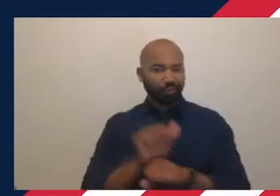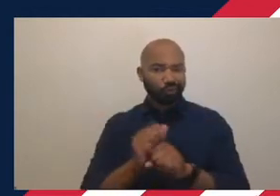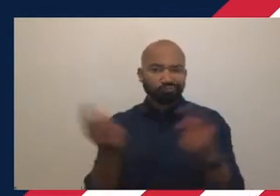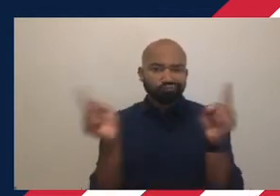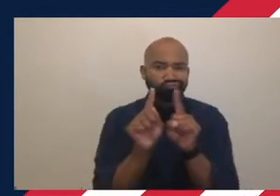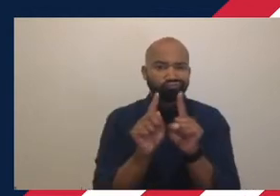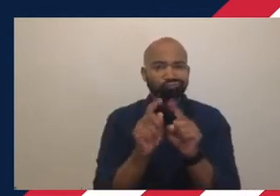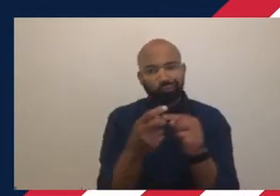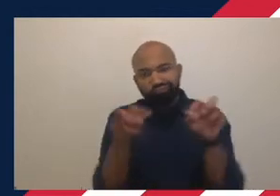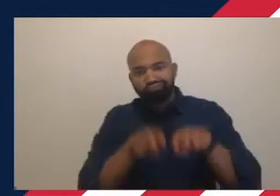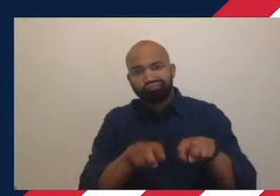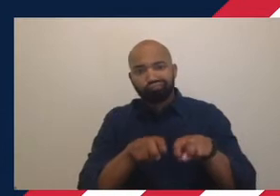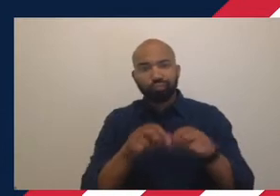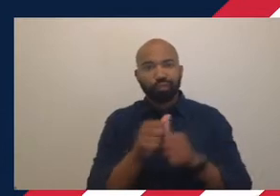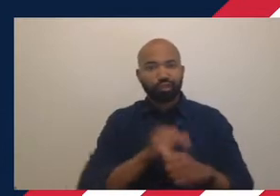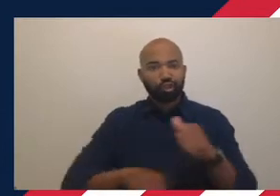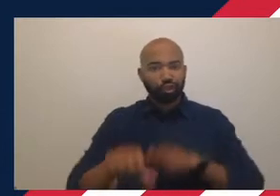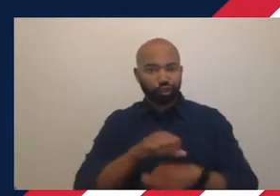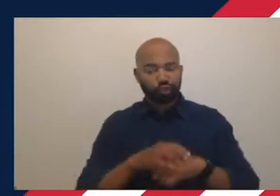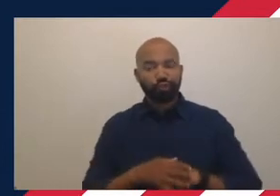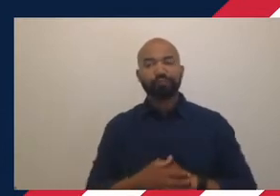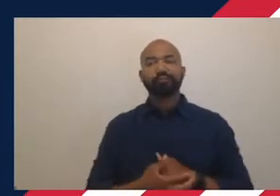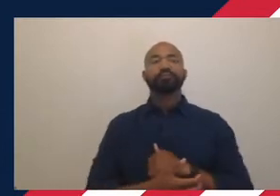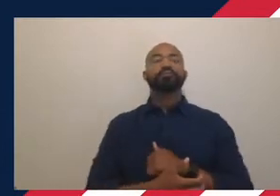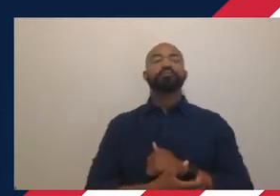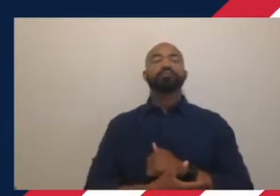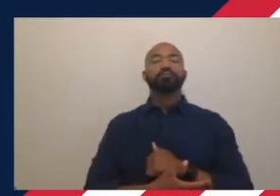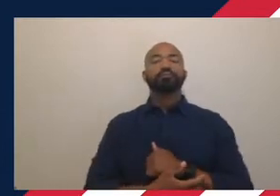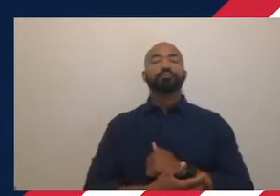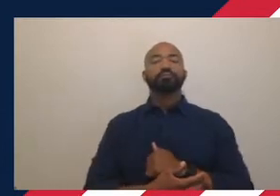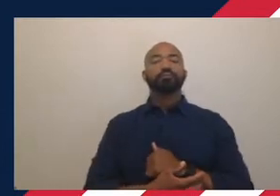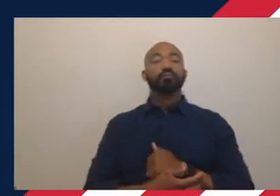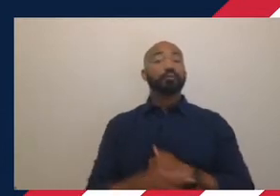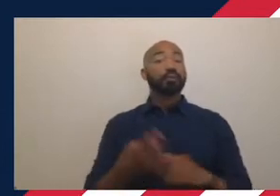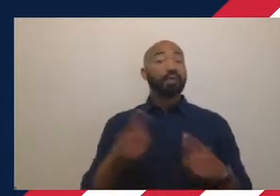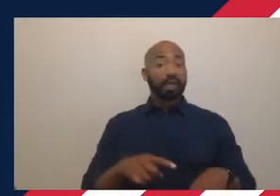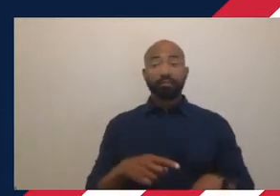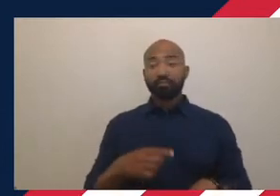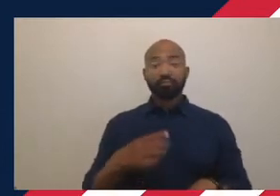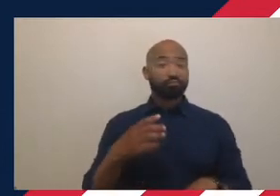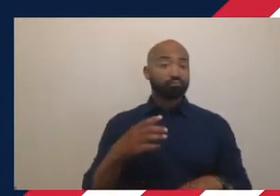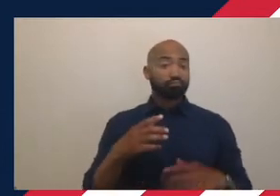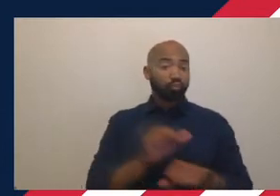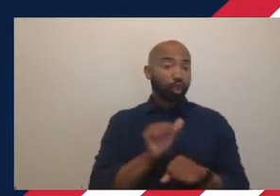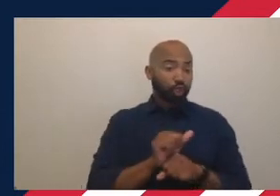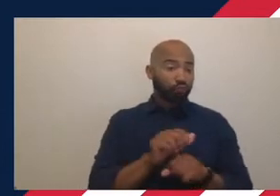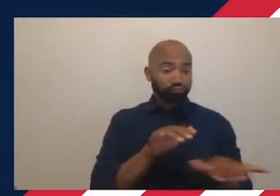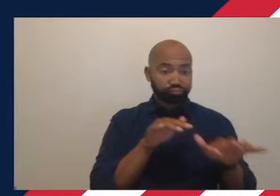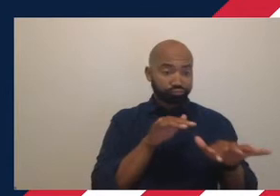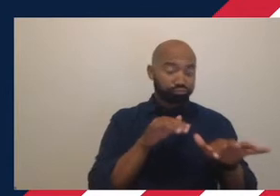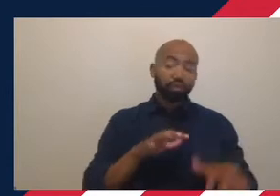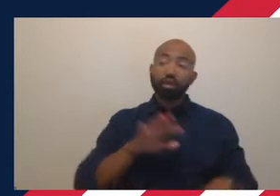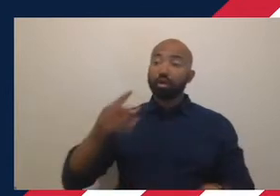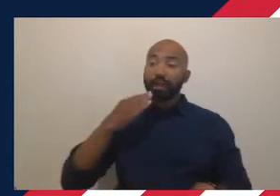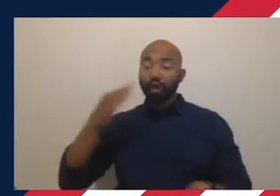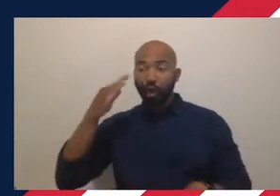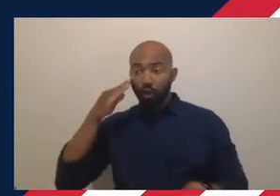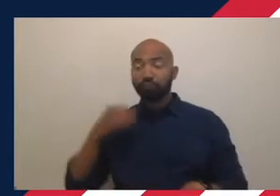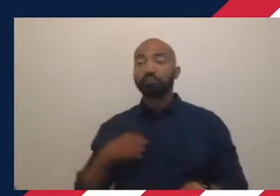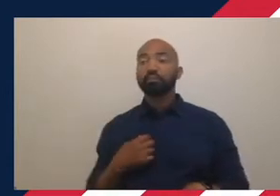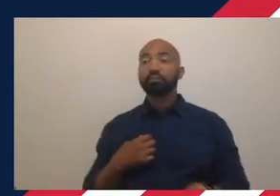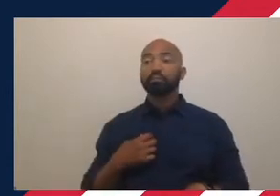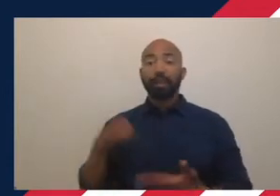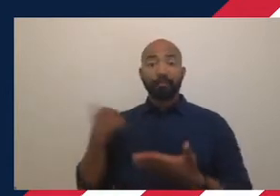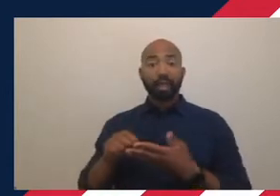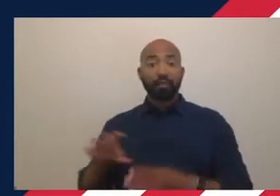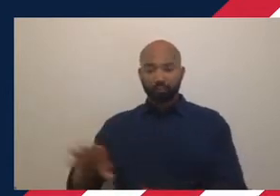But they get a letter from the local health department, through the tracing, and they're told that,